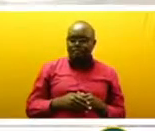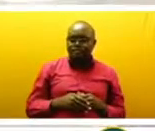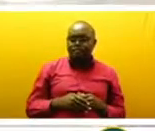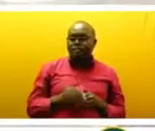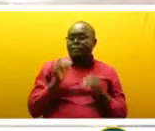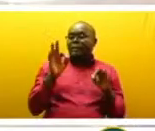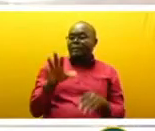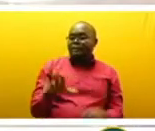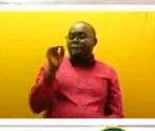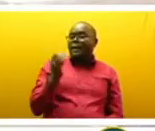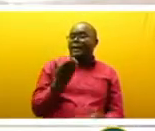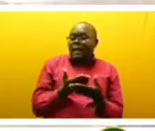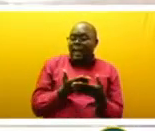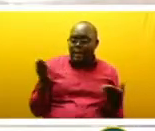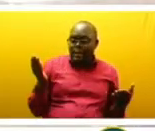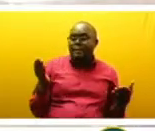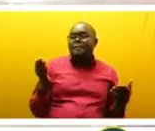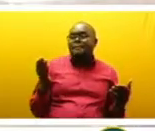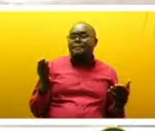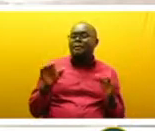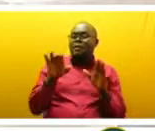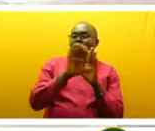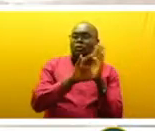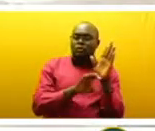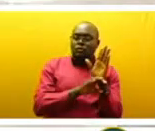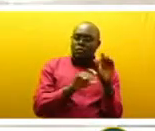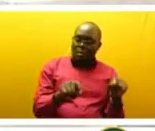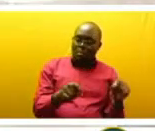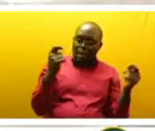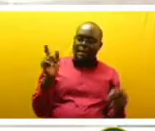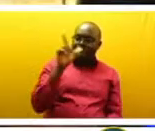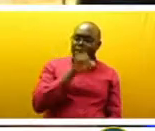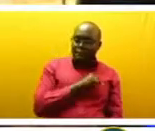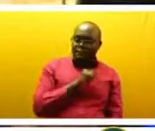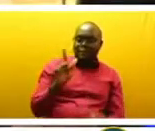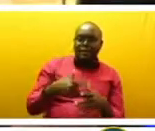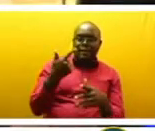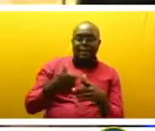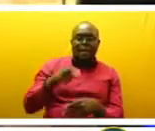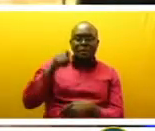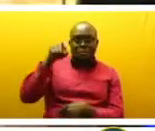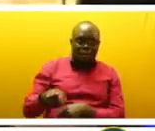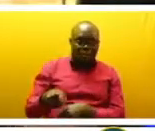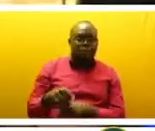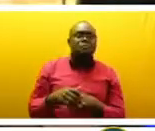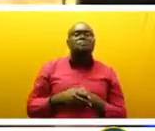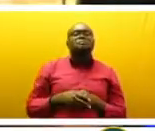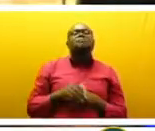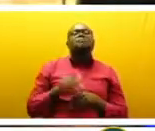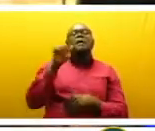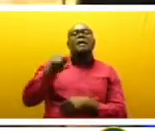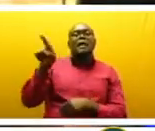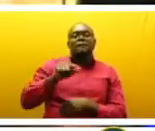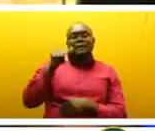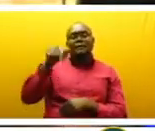If you find any form of constitutional infraction, then you must nullify this